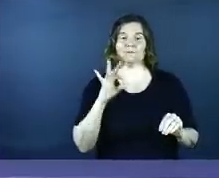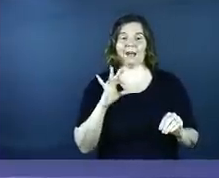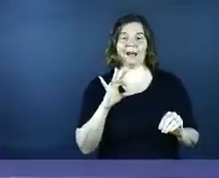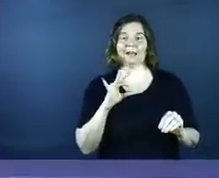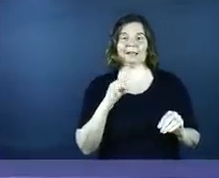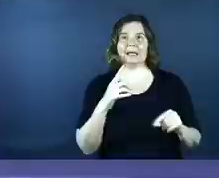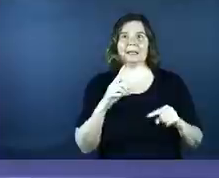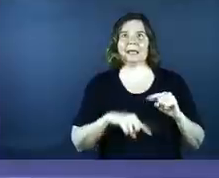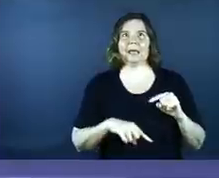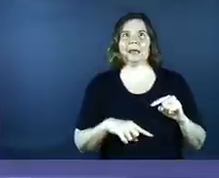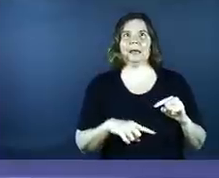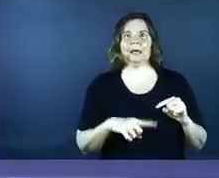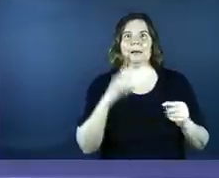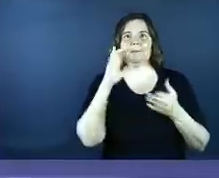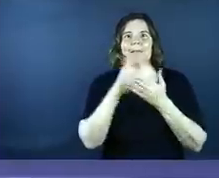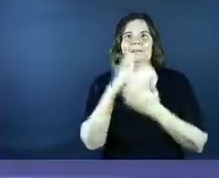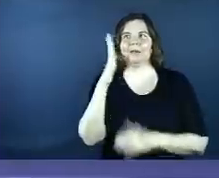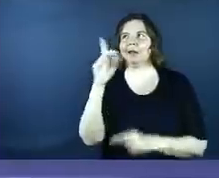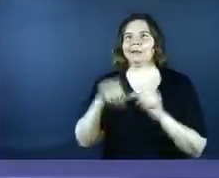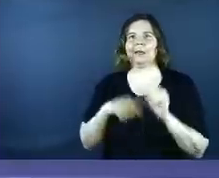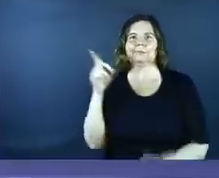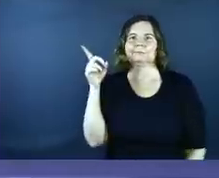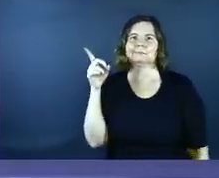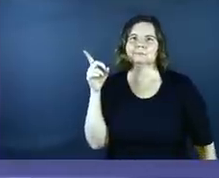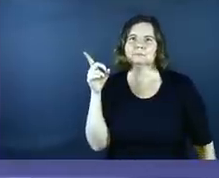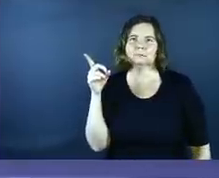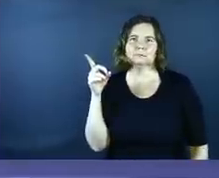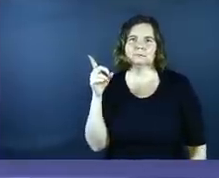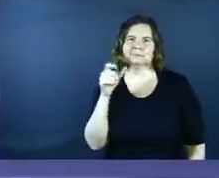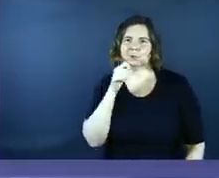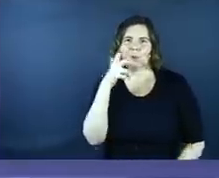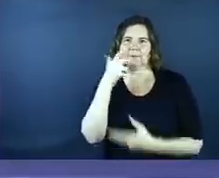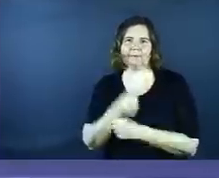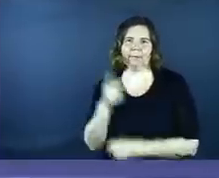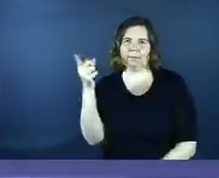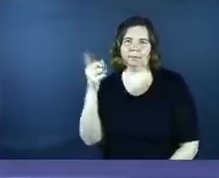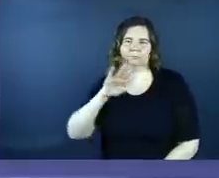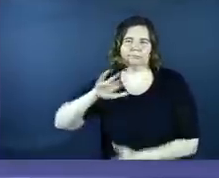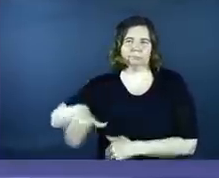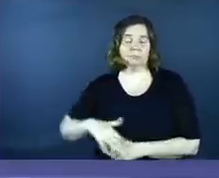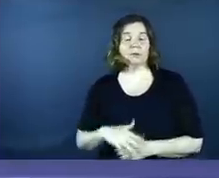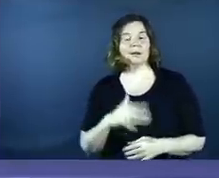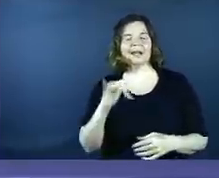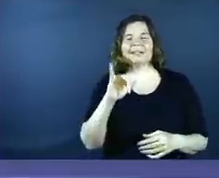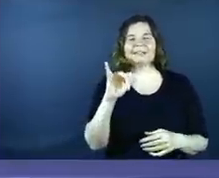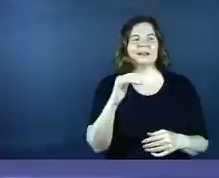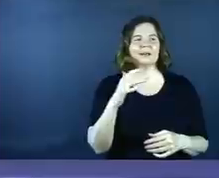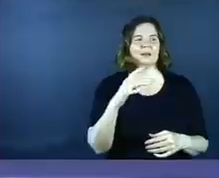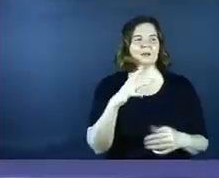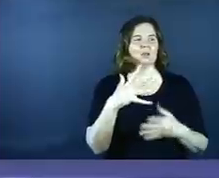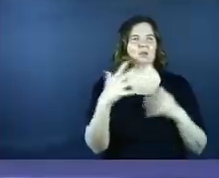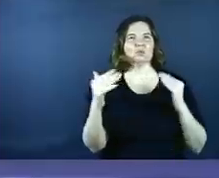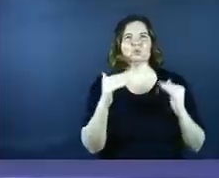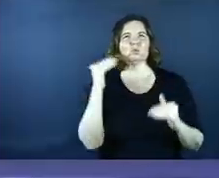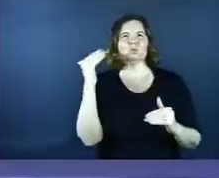they can't believe in God, that they don't have faith. And it's just like